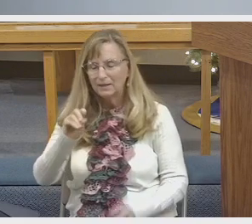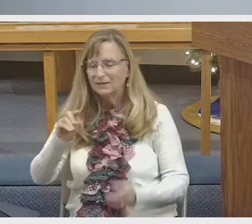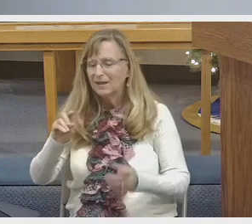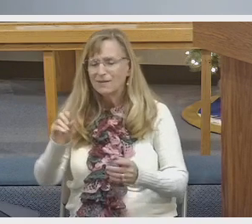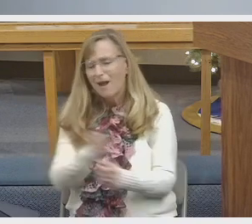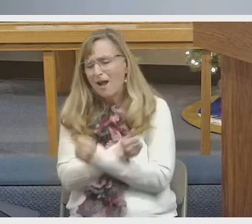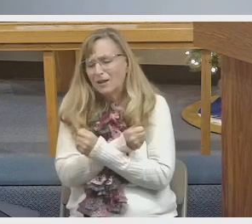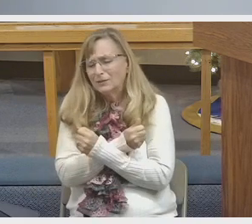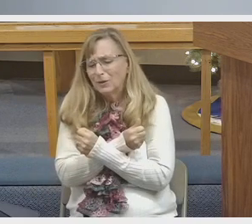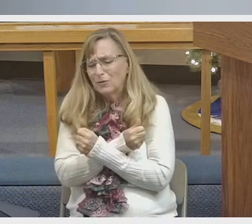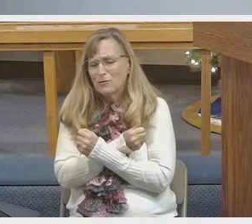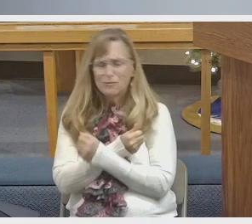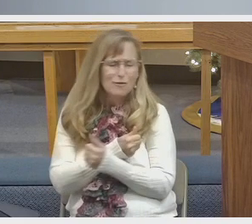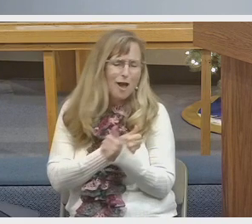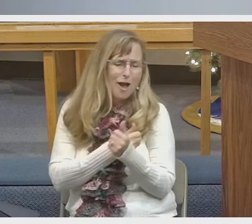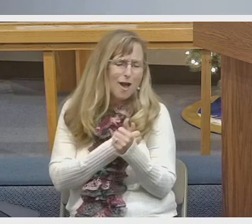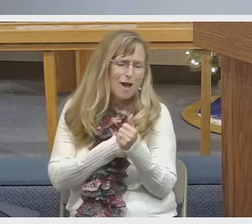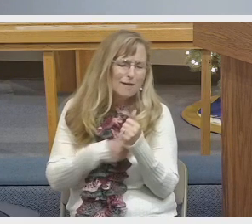couple